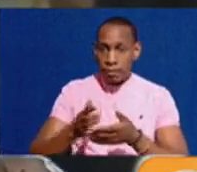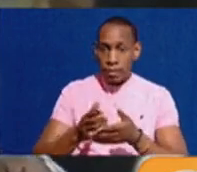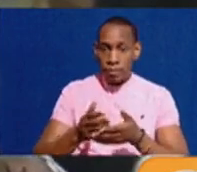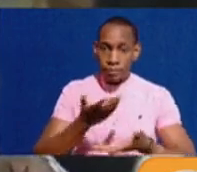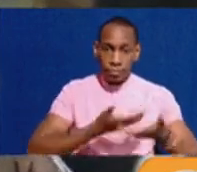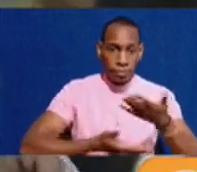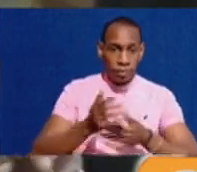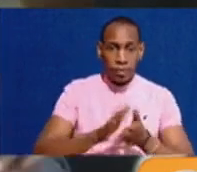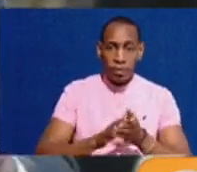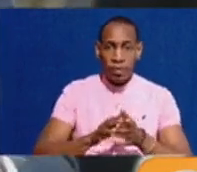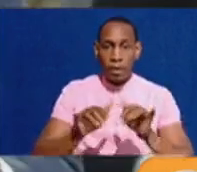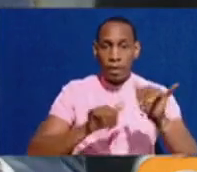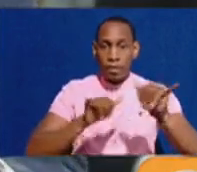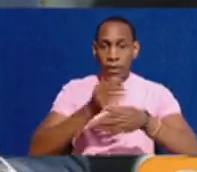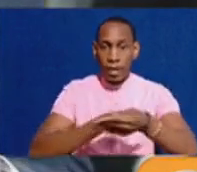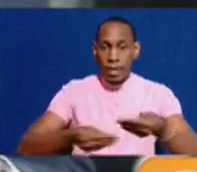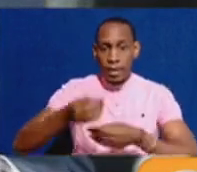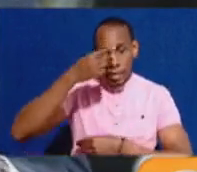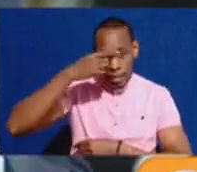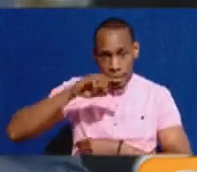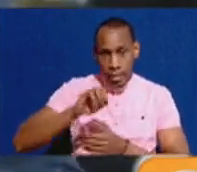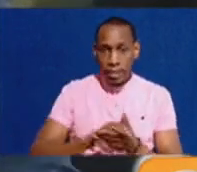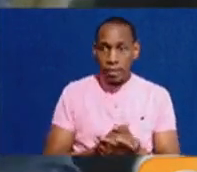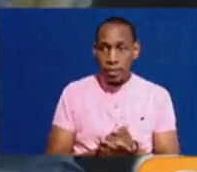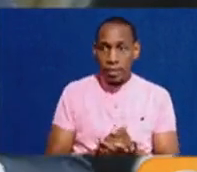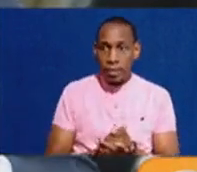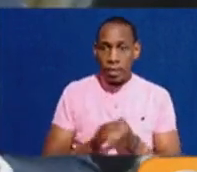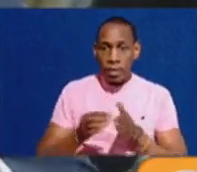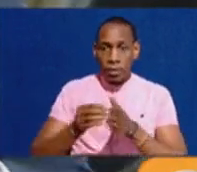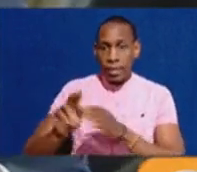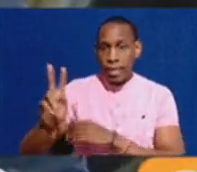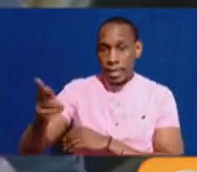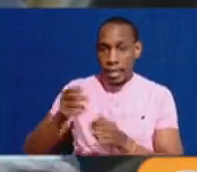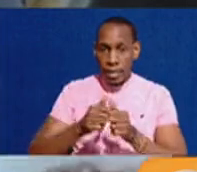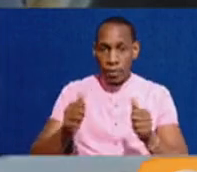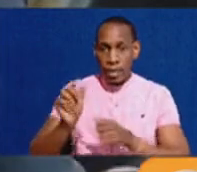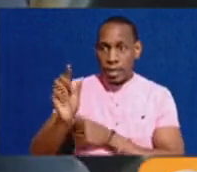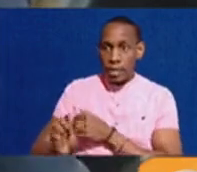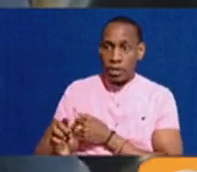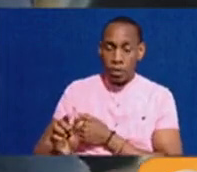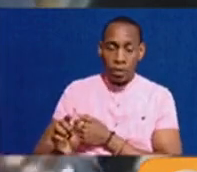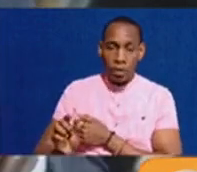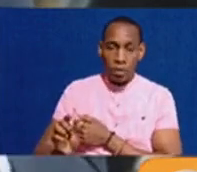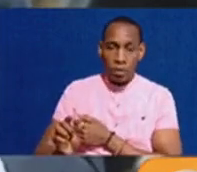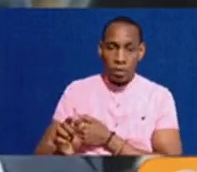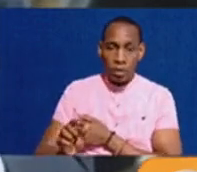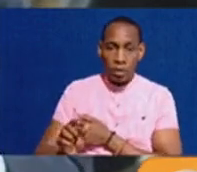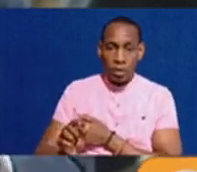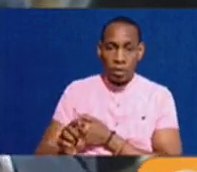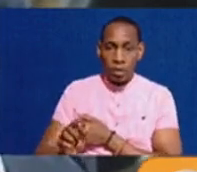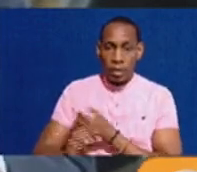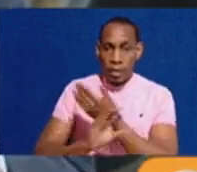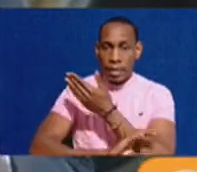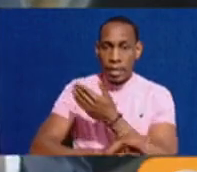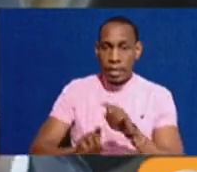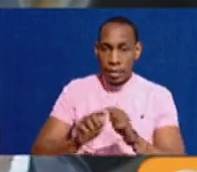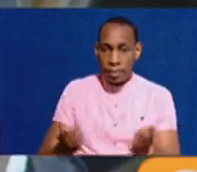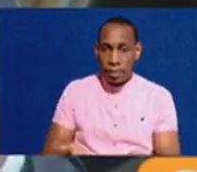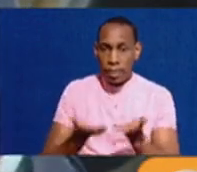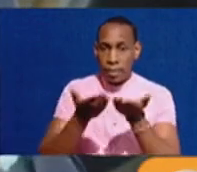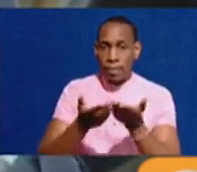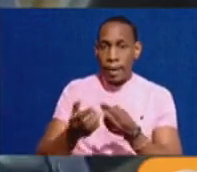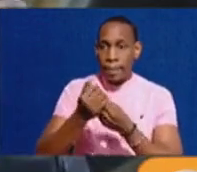foreign exchange policy to raise Kenya's profile as a regional anchor state and amplify